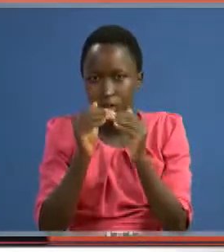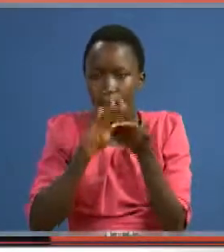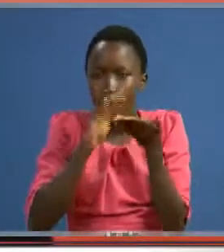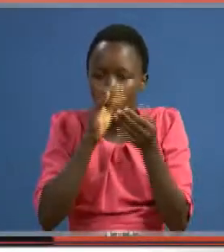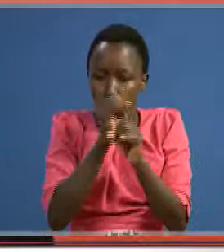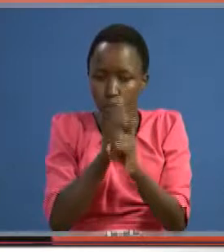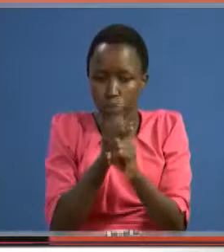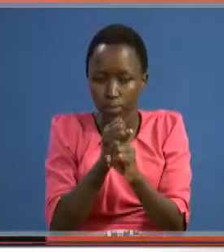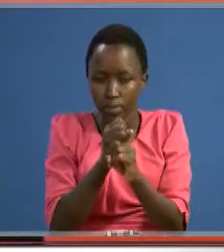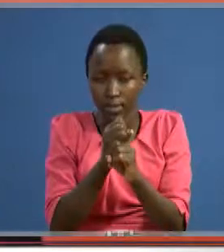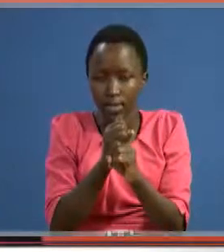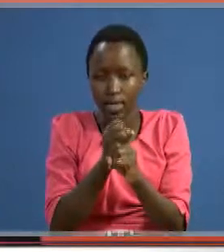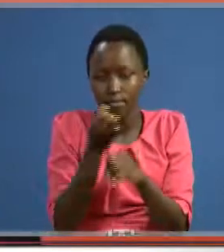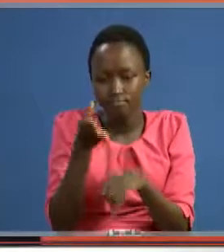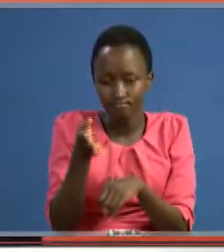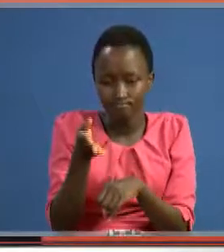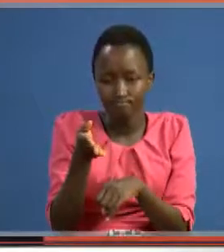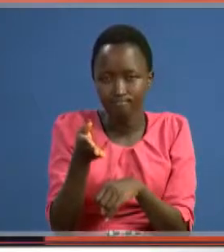more jobs